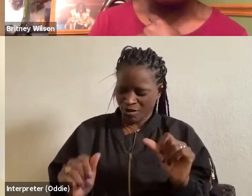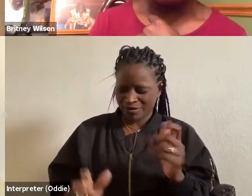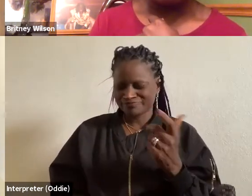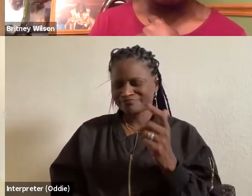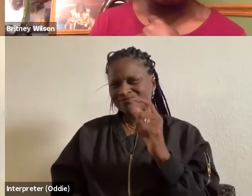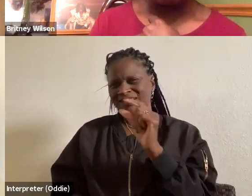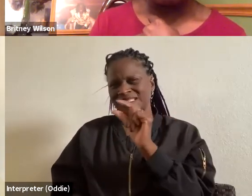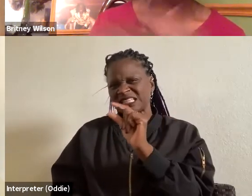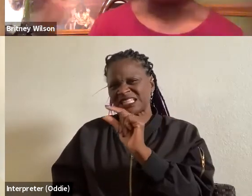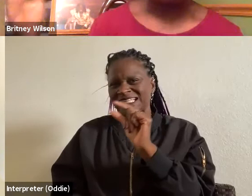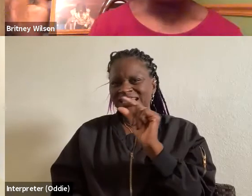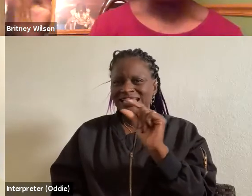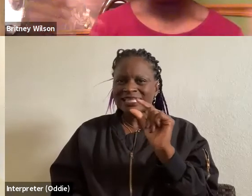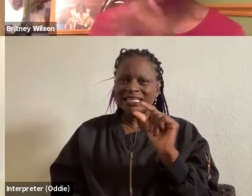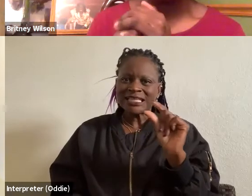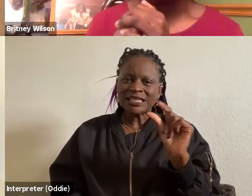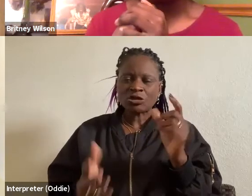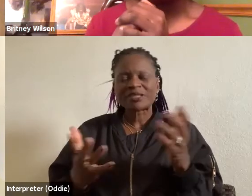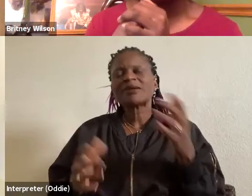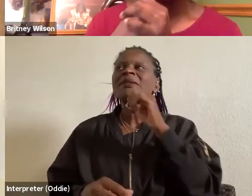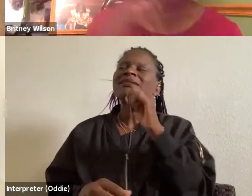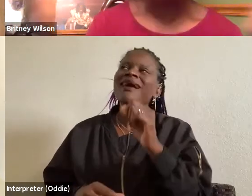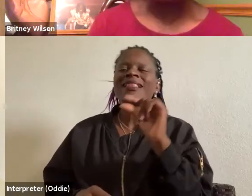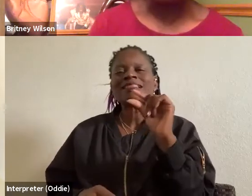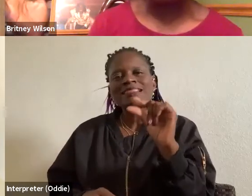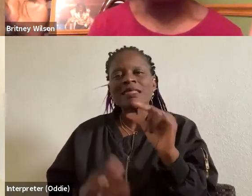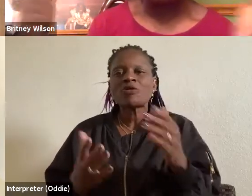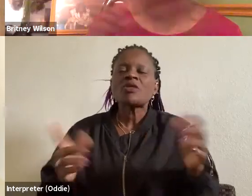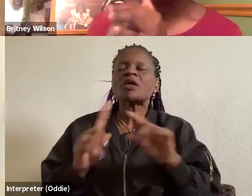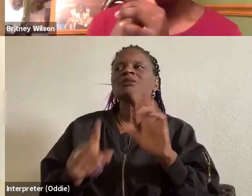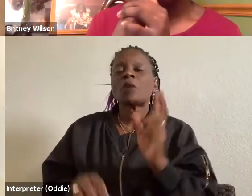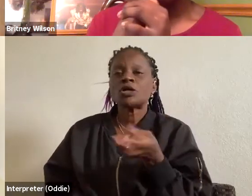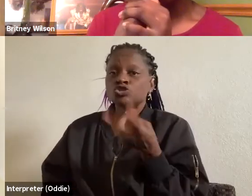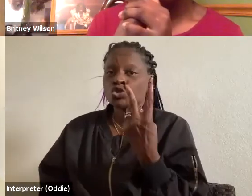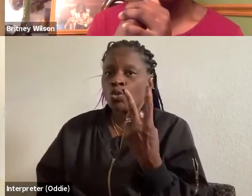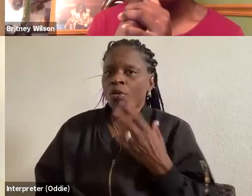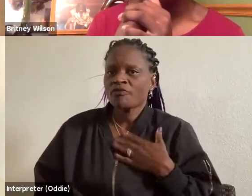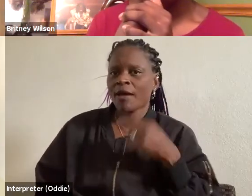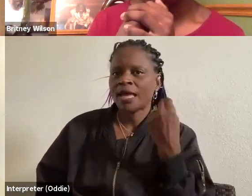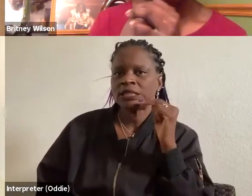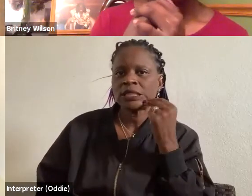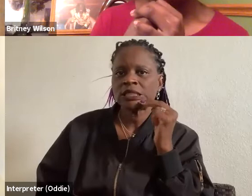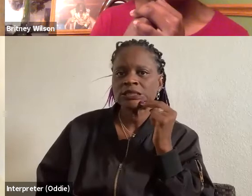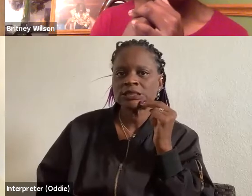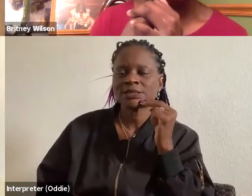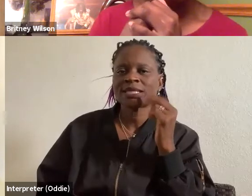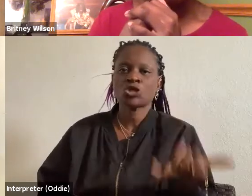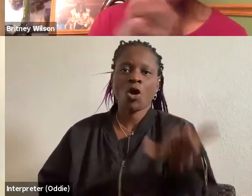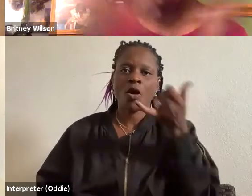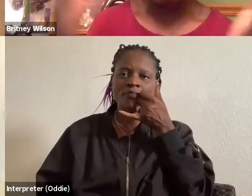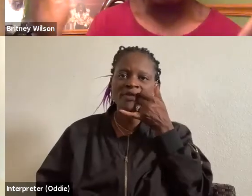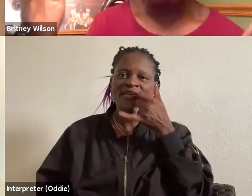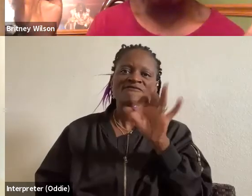like, well, I guess not a little thing, but my two of my nieces, every Friday, they FaceTime me to read with me.